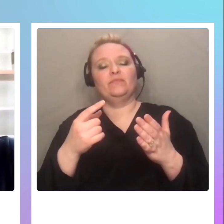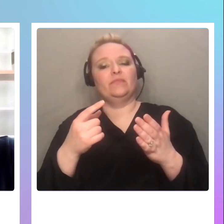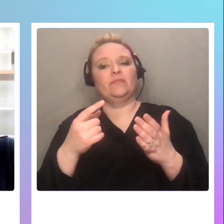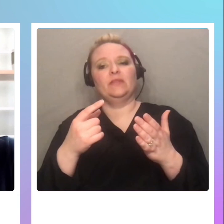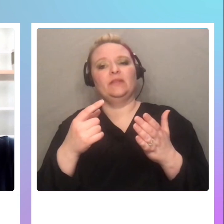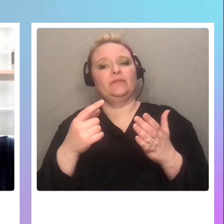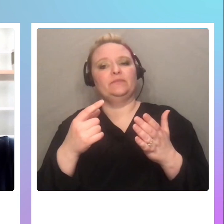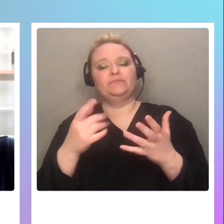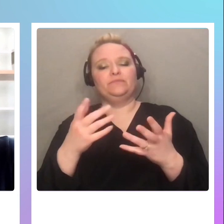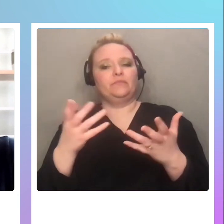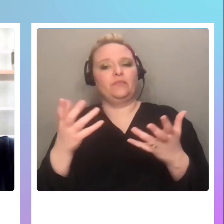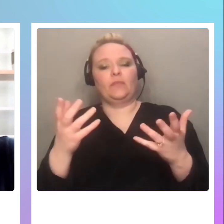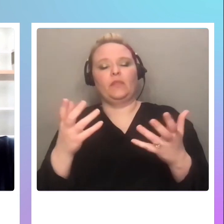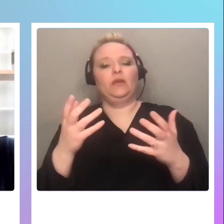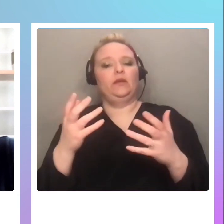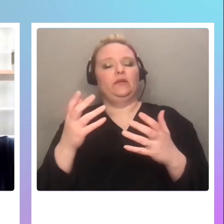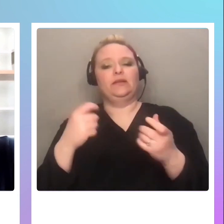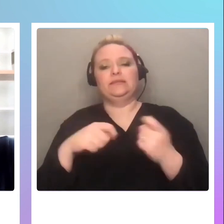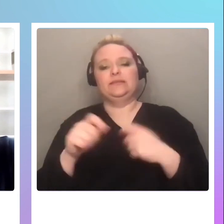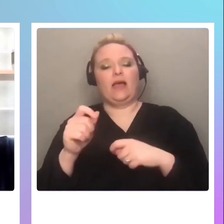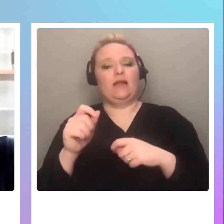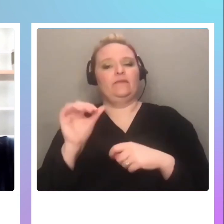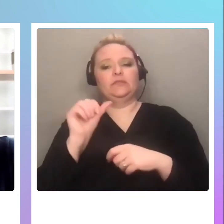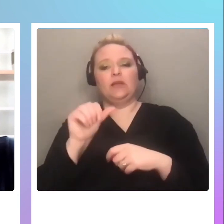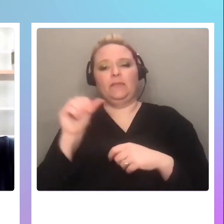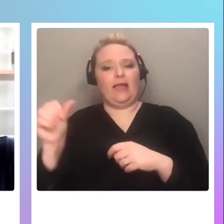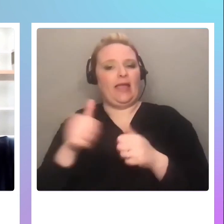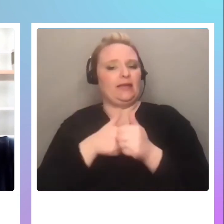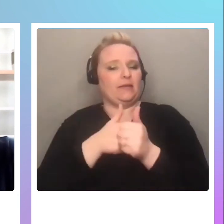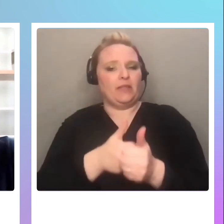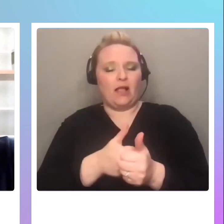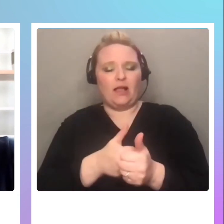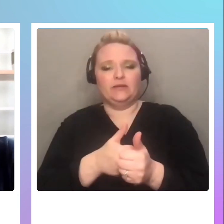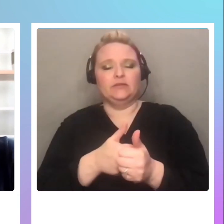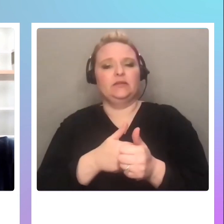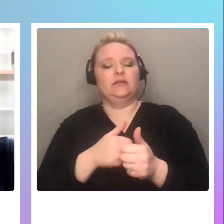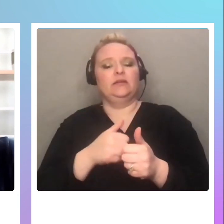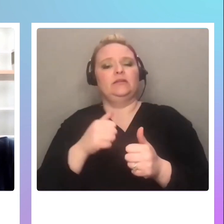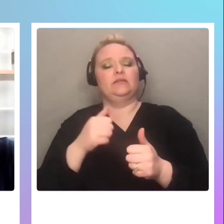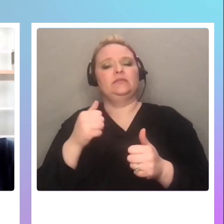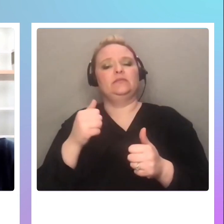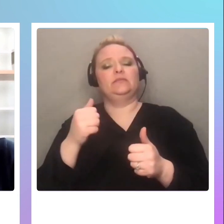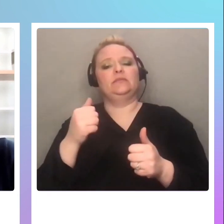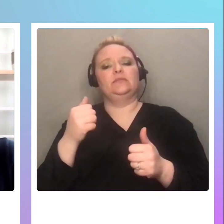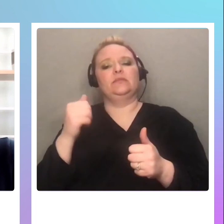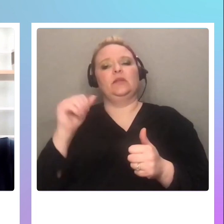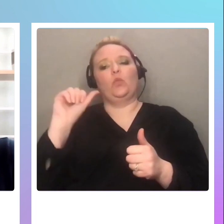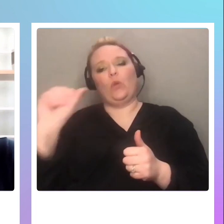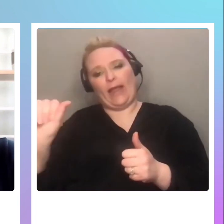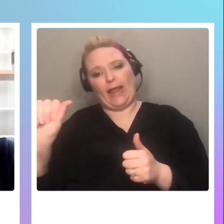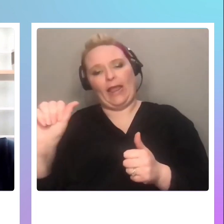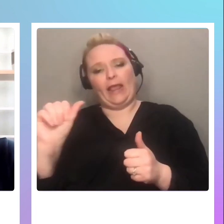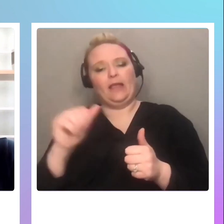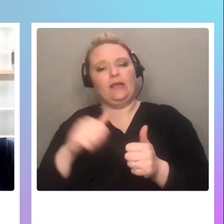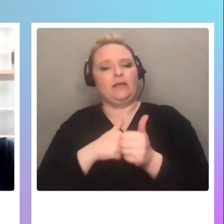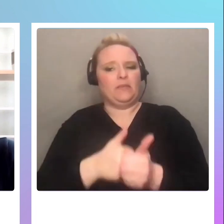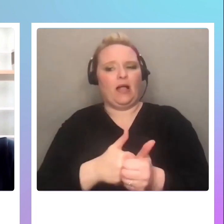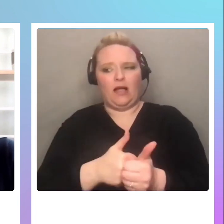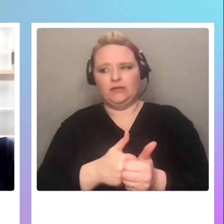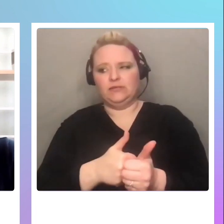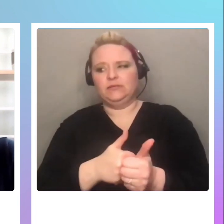instead of a double A kind of compliance, it's a single A compliance that really